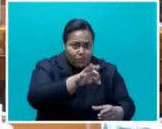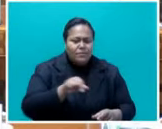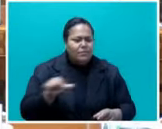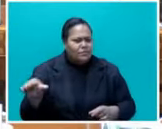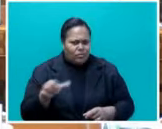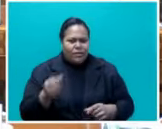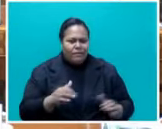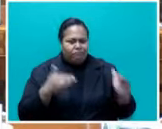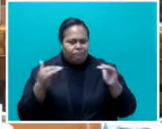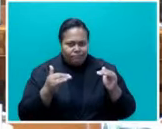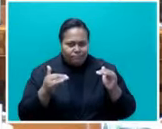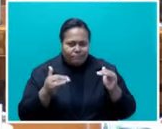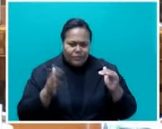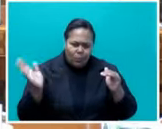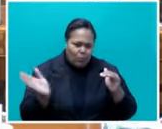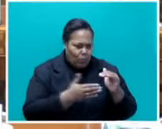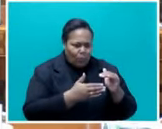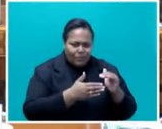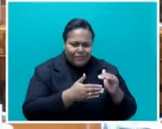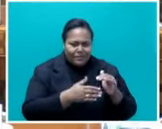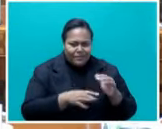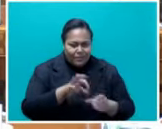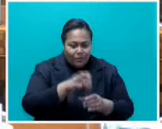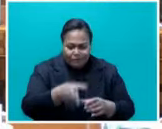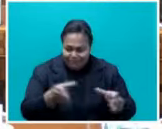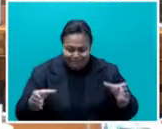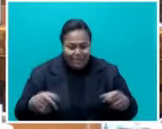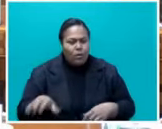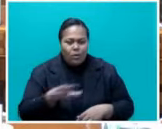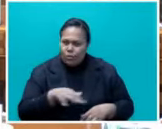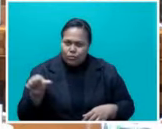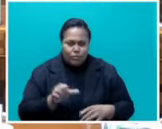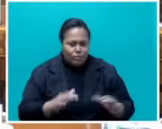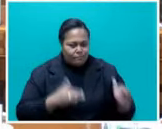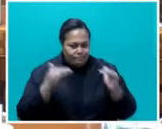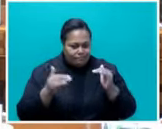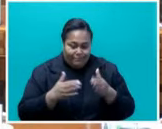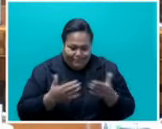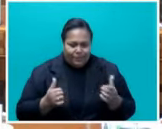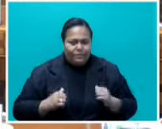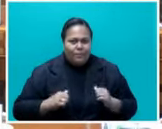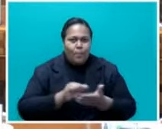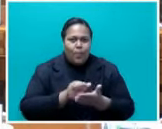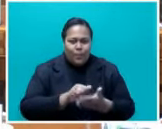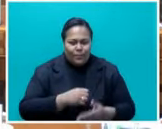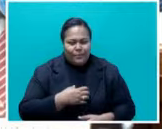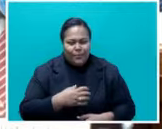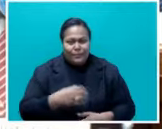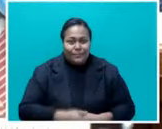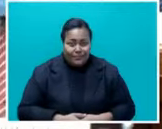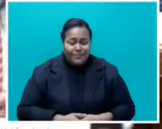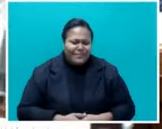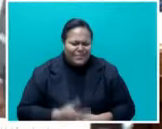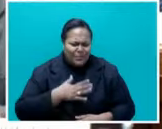votes between every single voter is in fact put in place in practical terms. That's